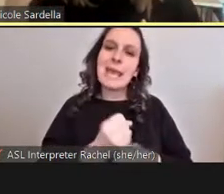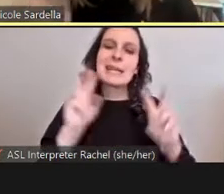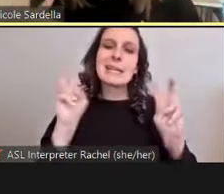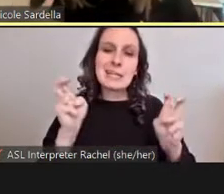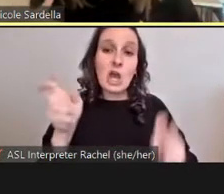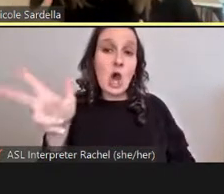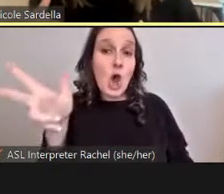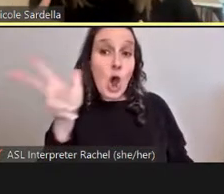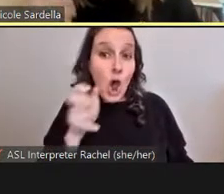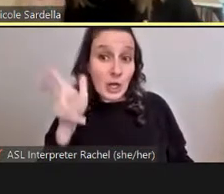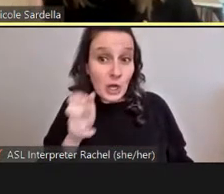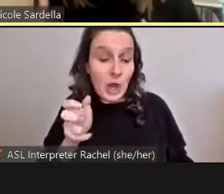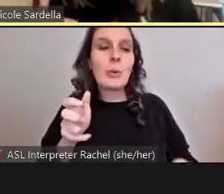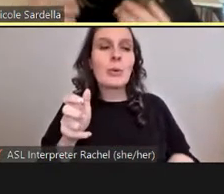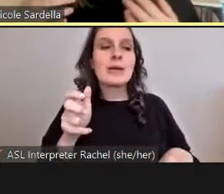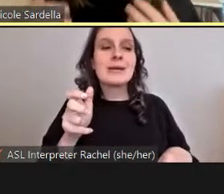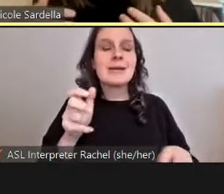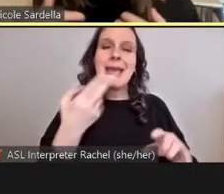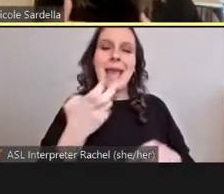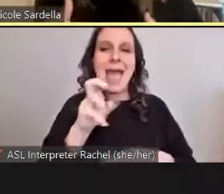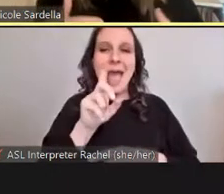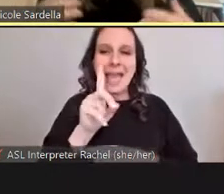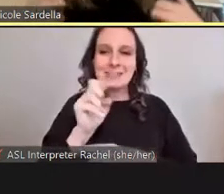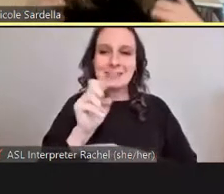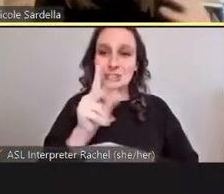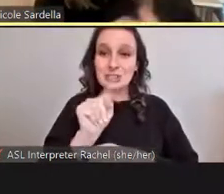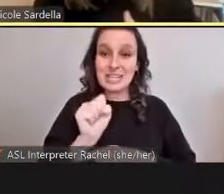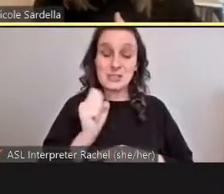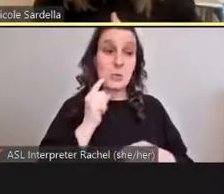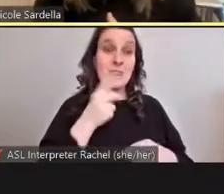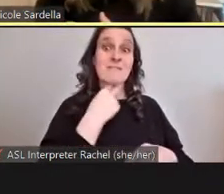they verbally described themselves in their own voice.